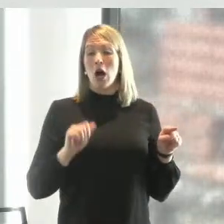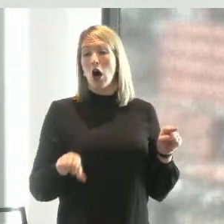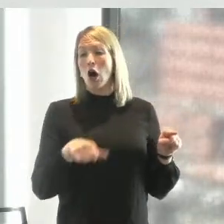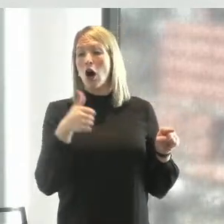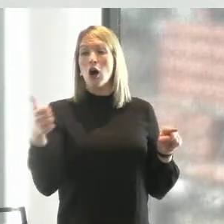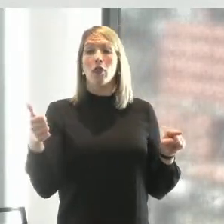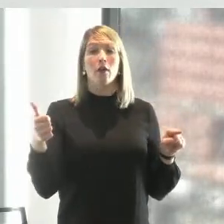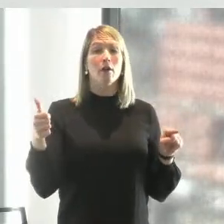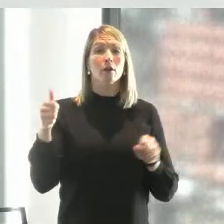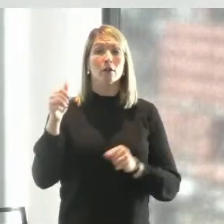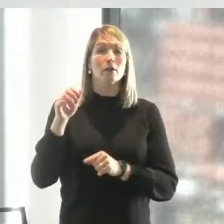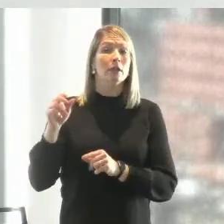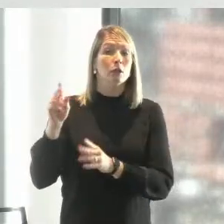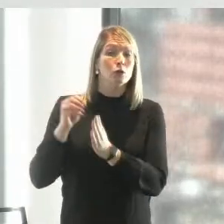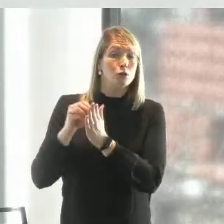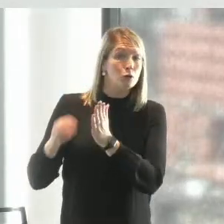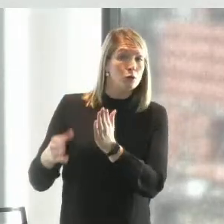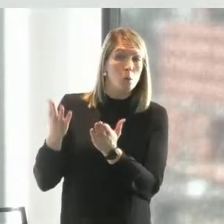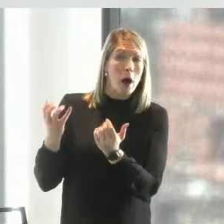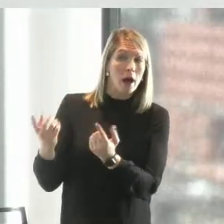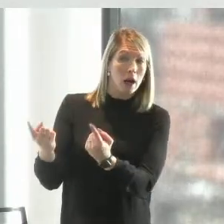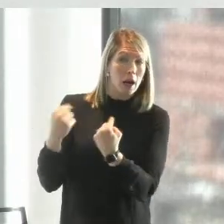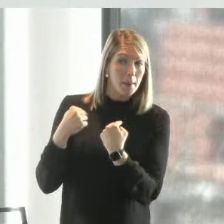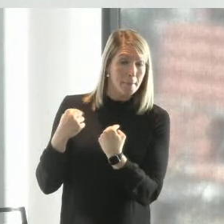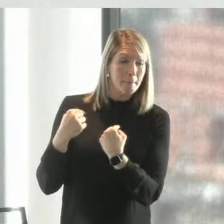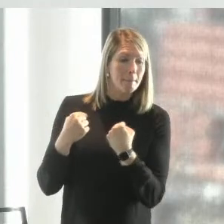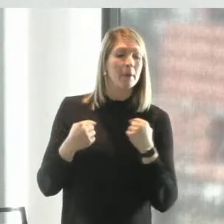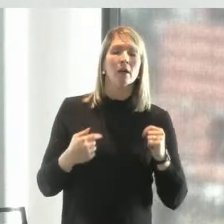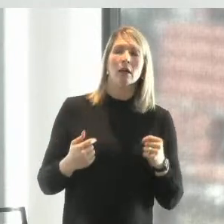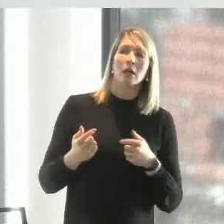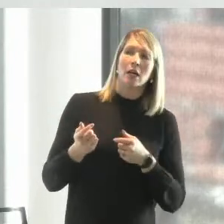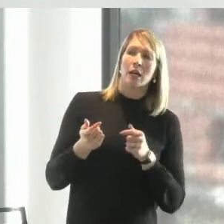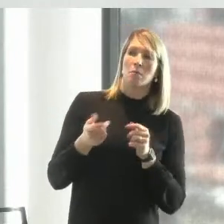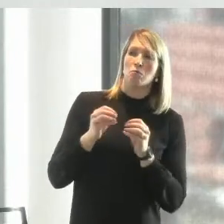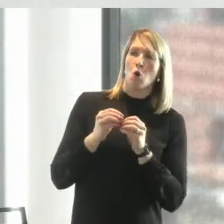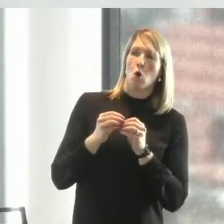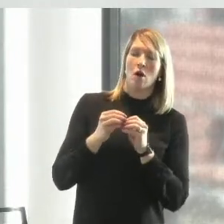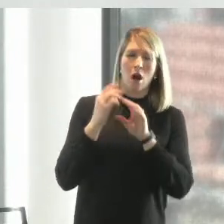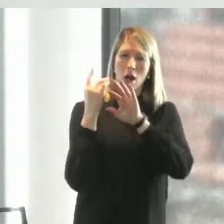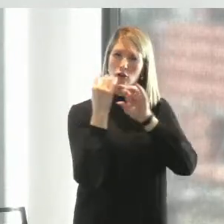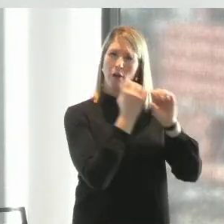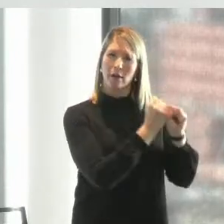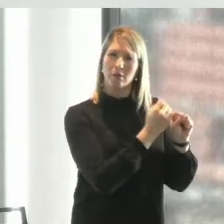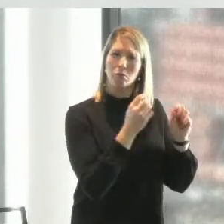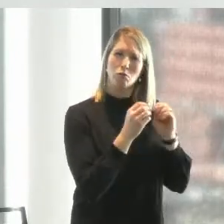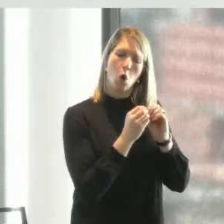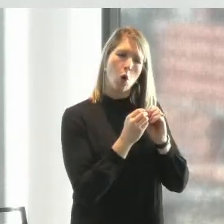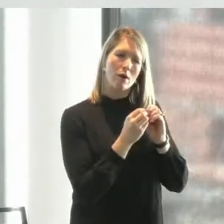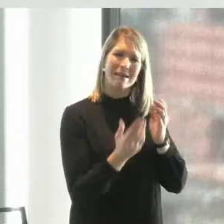the best minds, the brightest minds, and the most eager and enthusiastic and ambitious minds